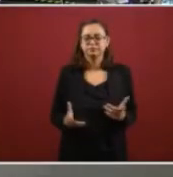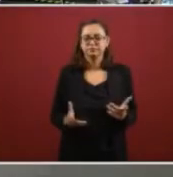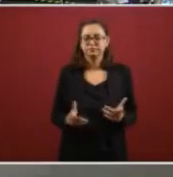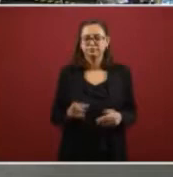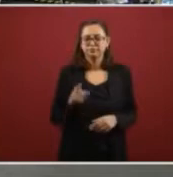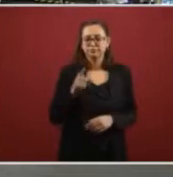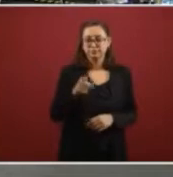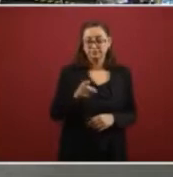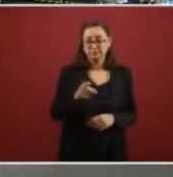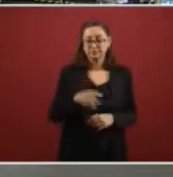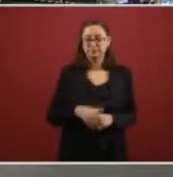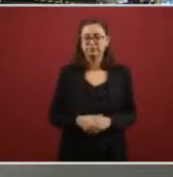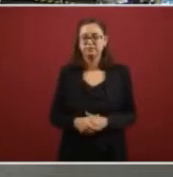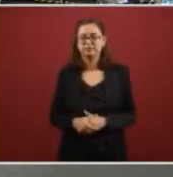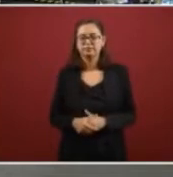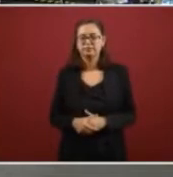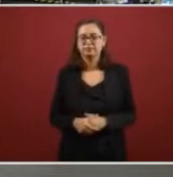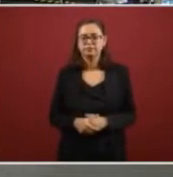So here we go.